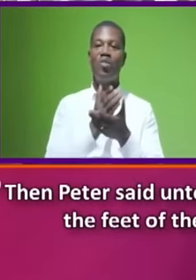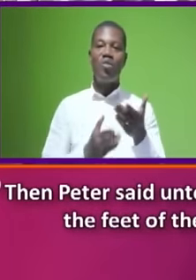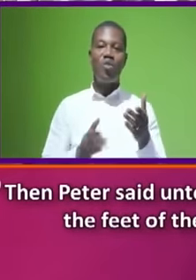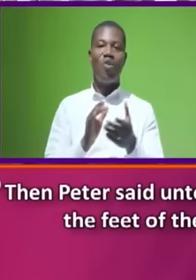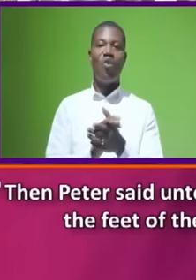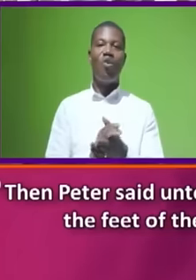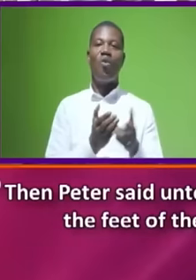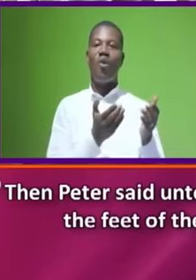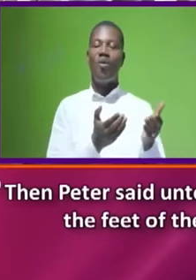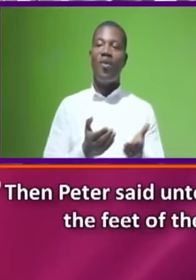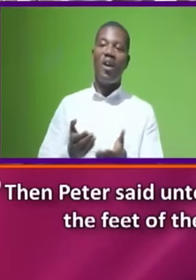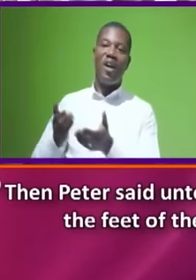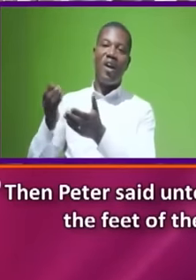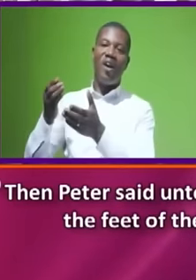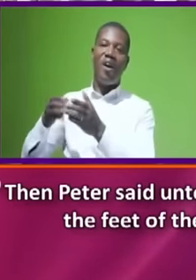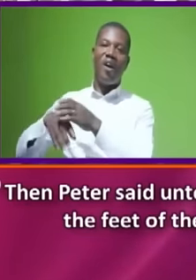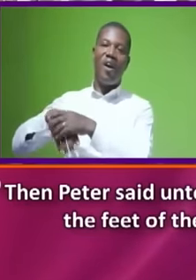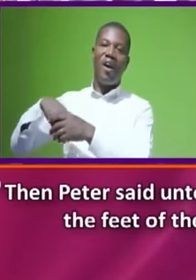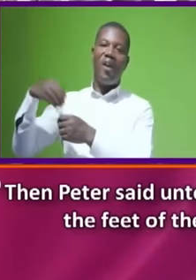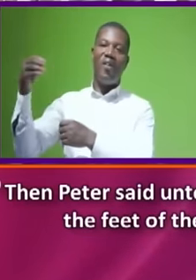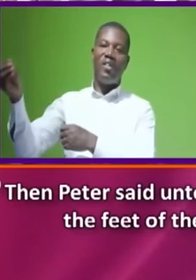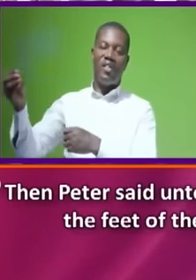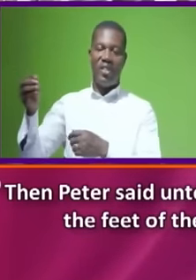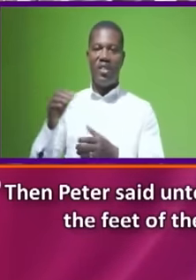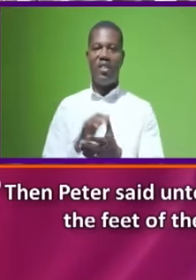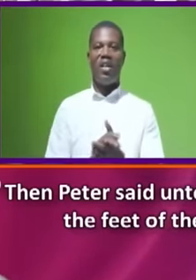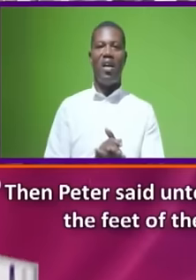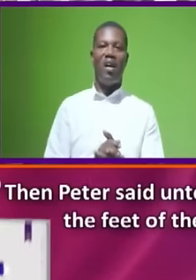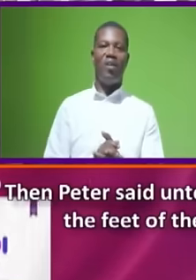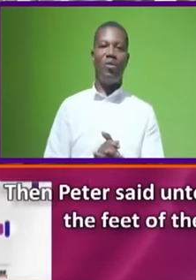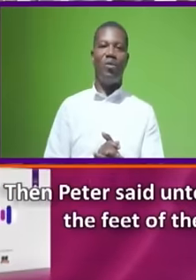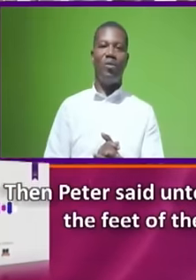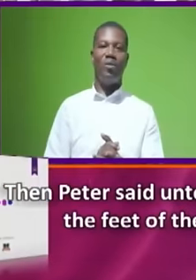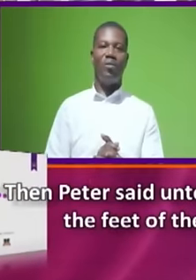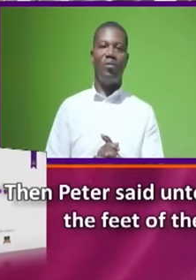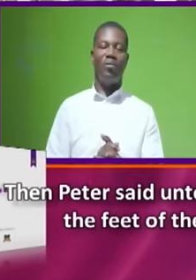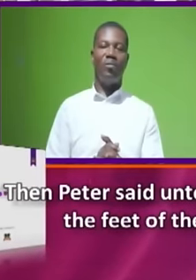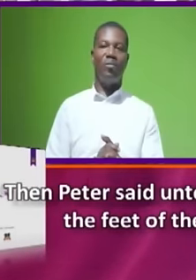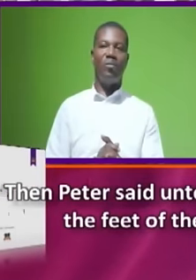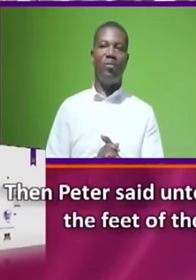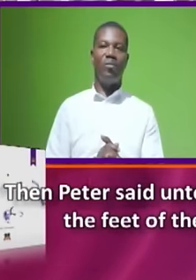out. And shall carry thee out.